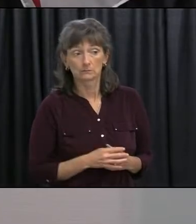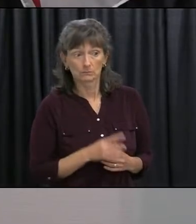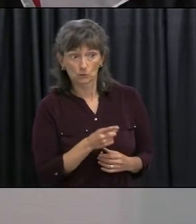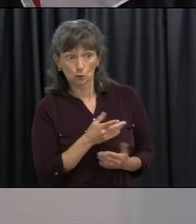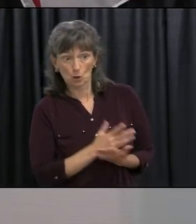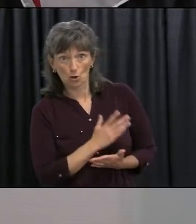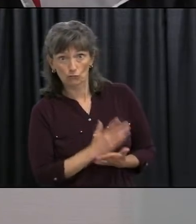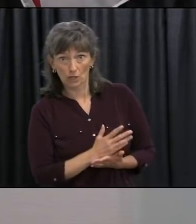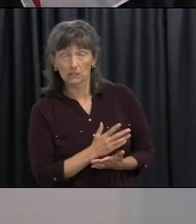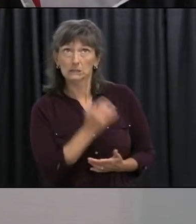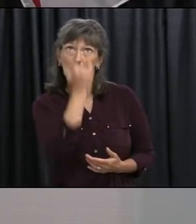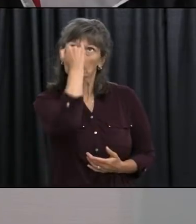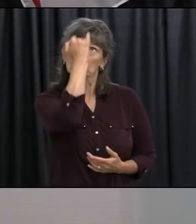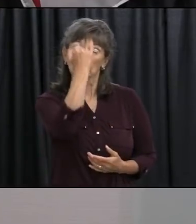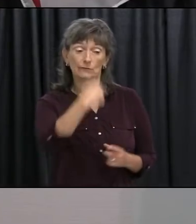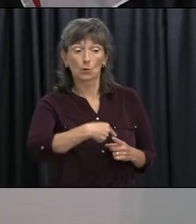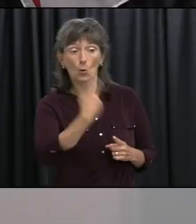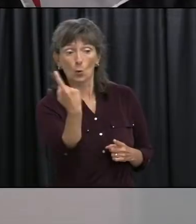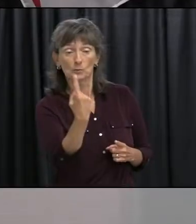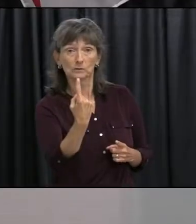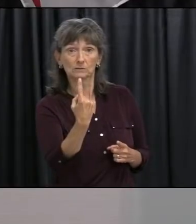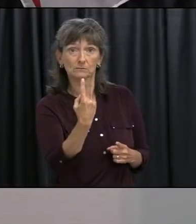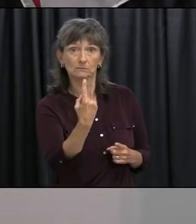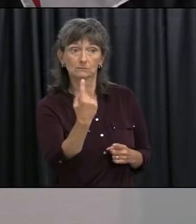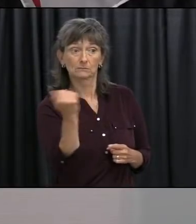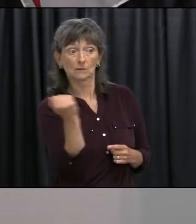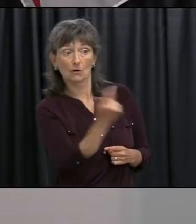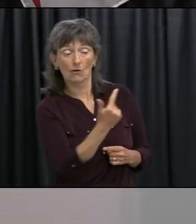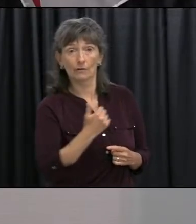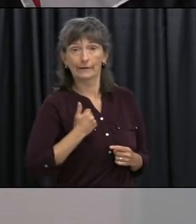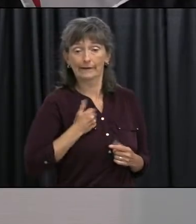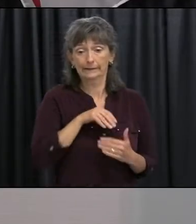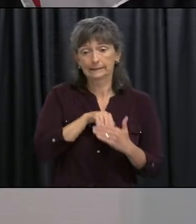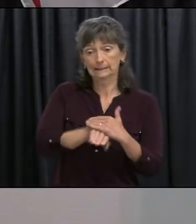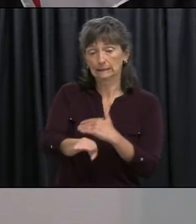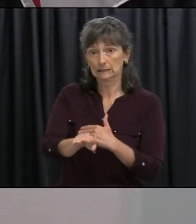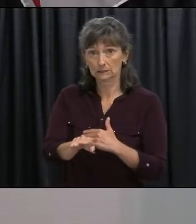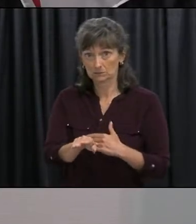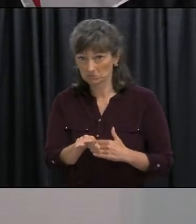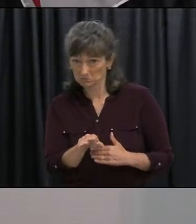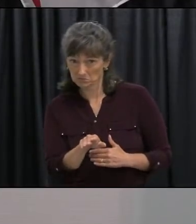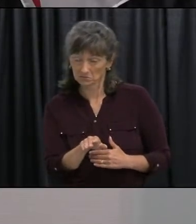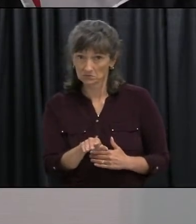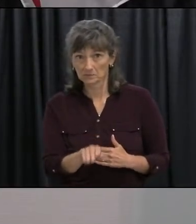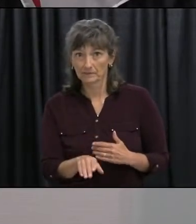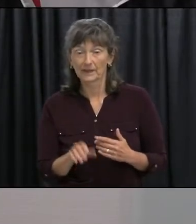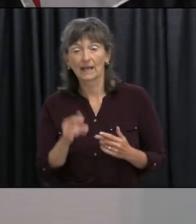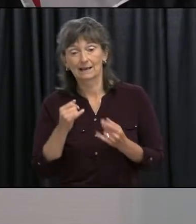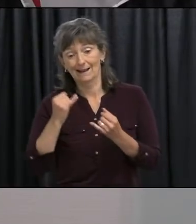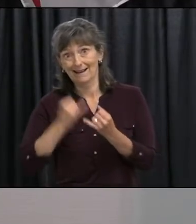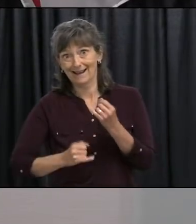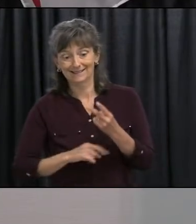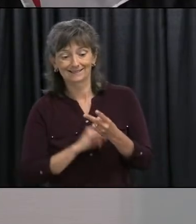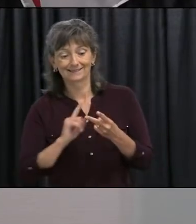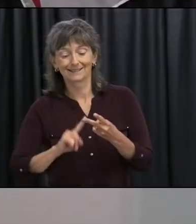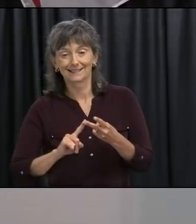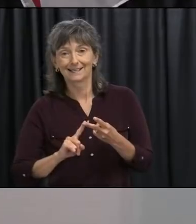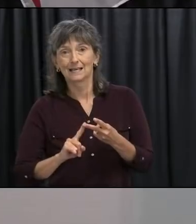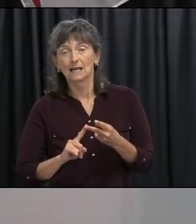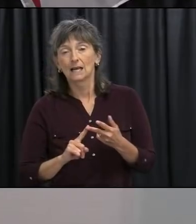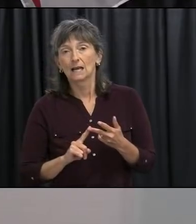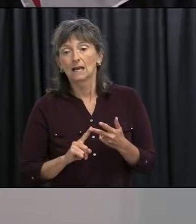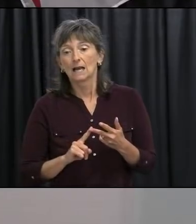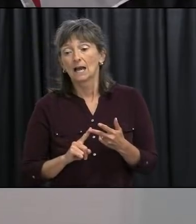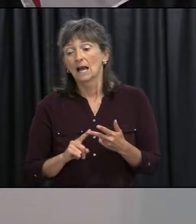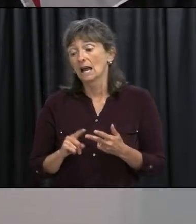you okay with the overall idea of a Canadian bubble? And just lastly, as part of my third question, I guess, the Atlantic bubble, how